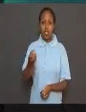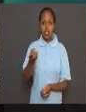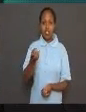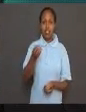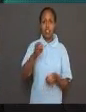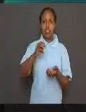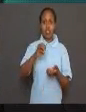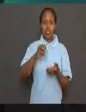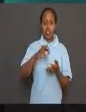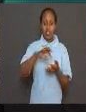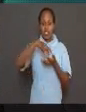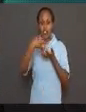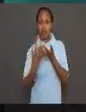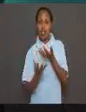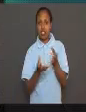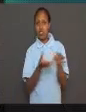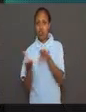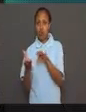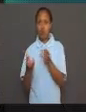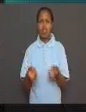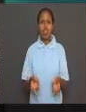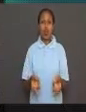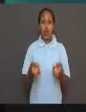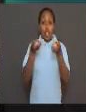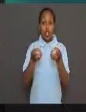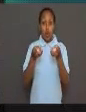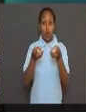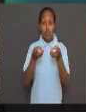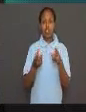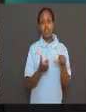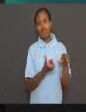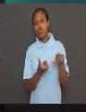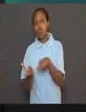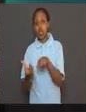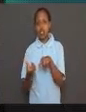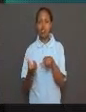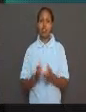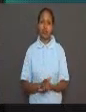displaces its own weight of fluid.